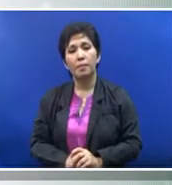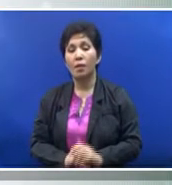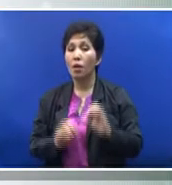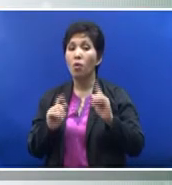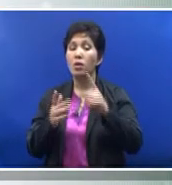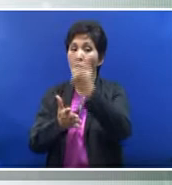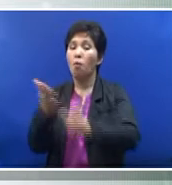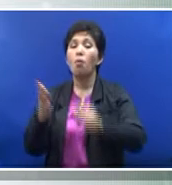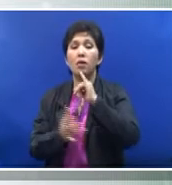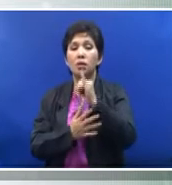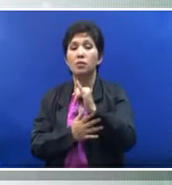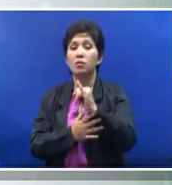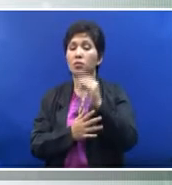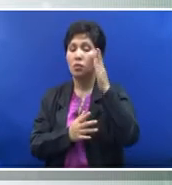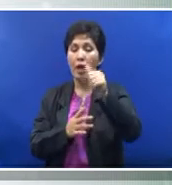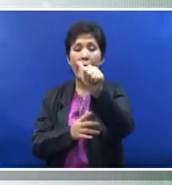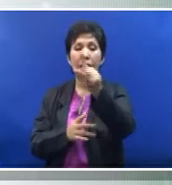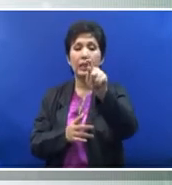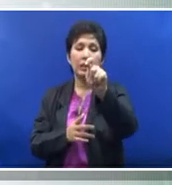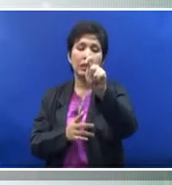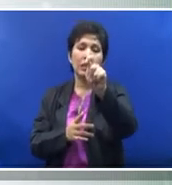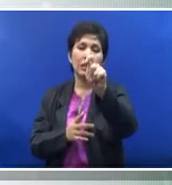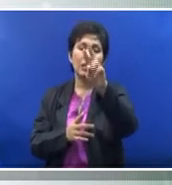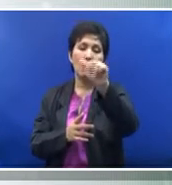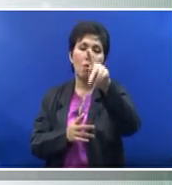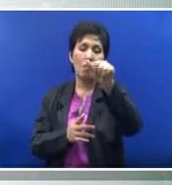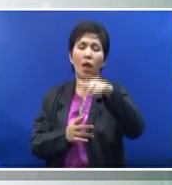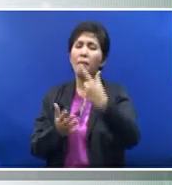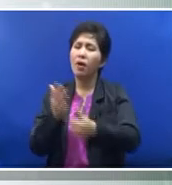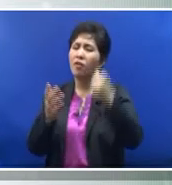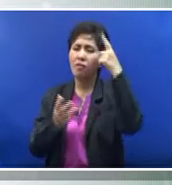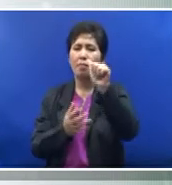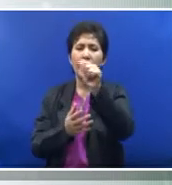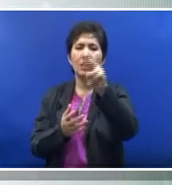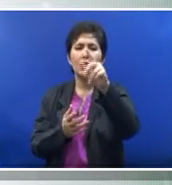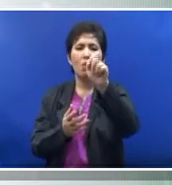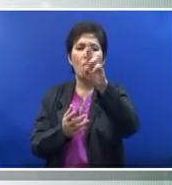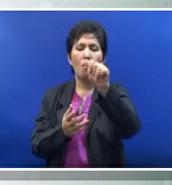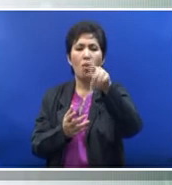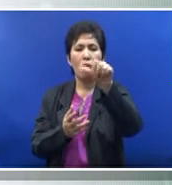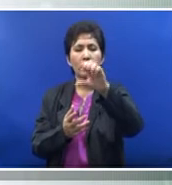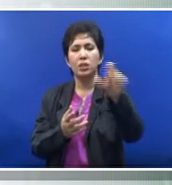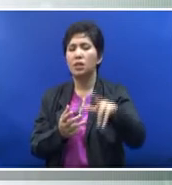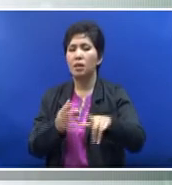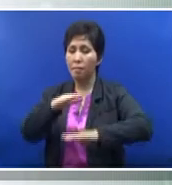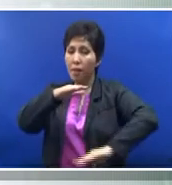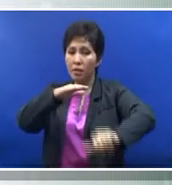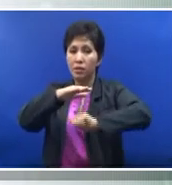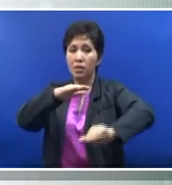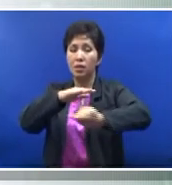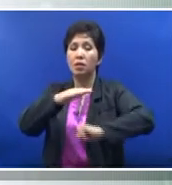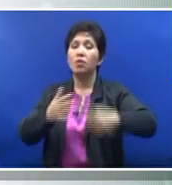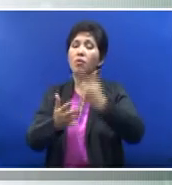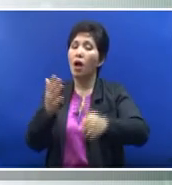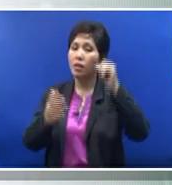Okay, what is field of anthropology? Okay, what do you have to understand about anthropology? Basically, what you